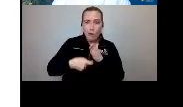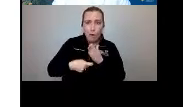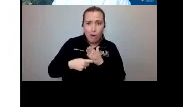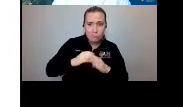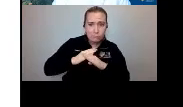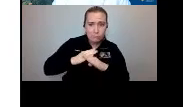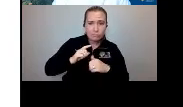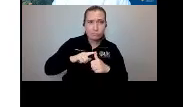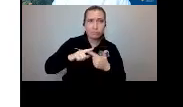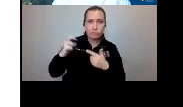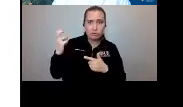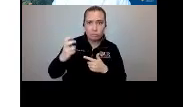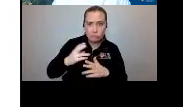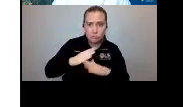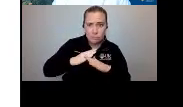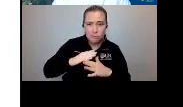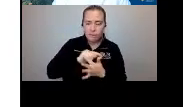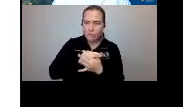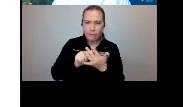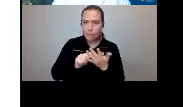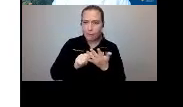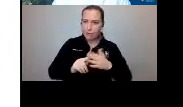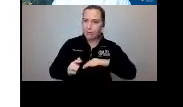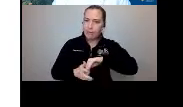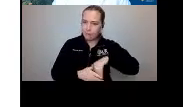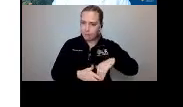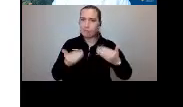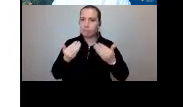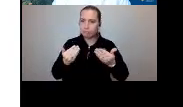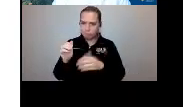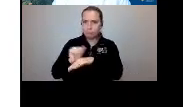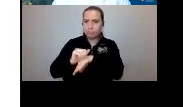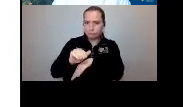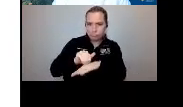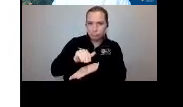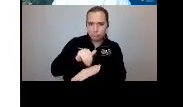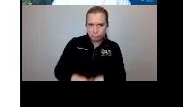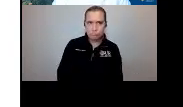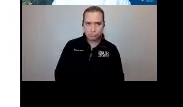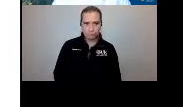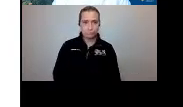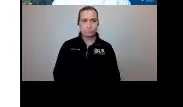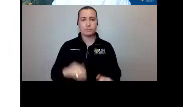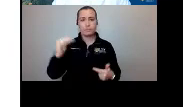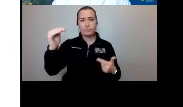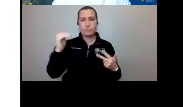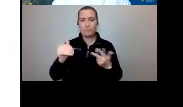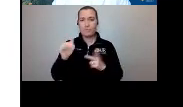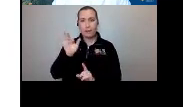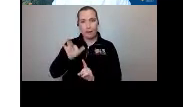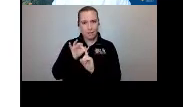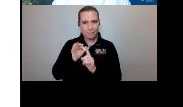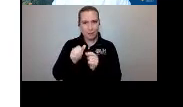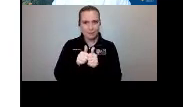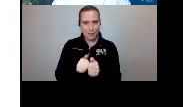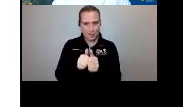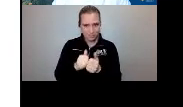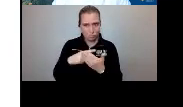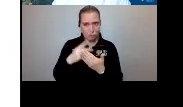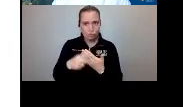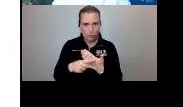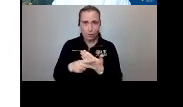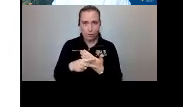Customized text messaging based program designed around an agreed upon target quit date. Their success rates in lung cancer screening